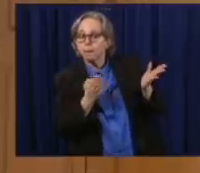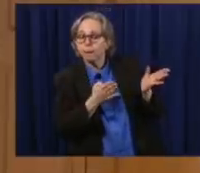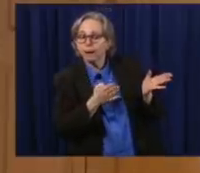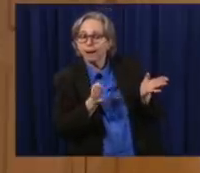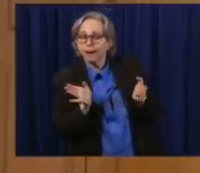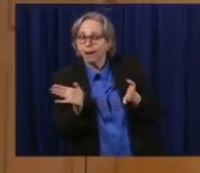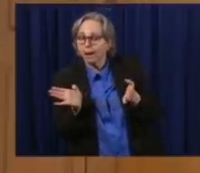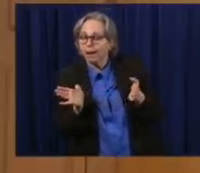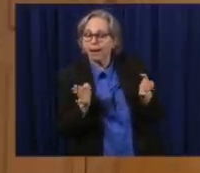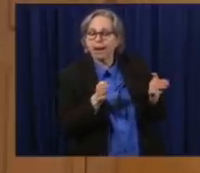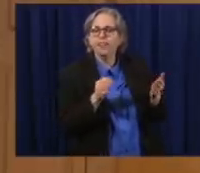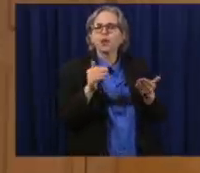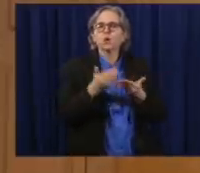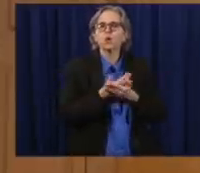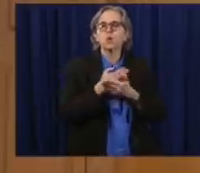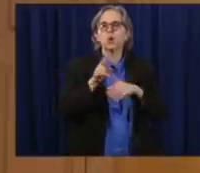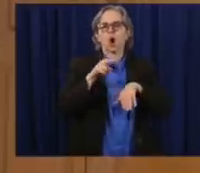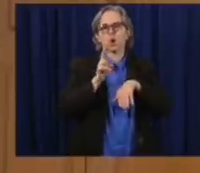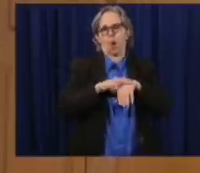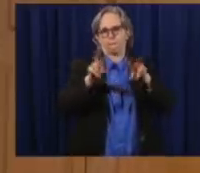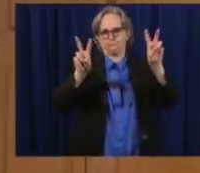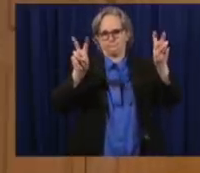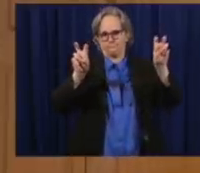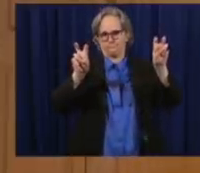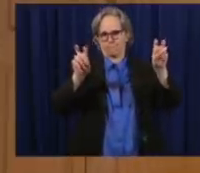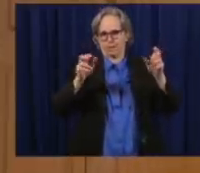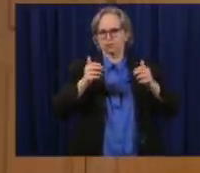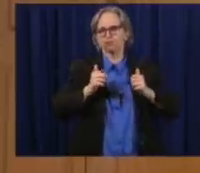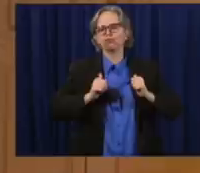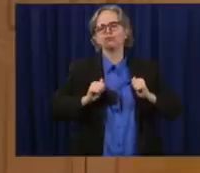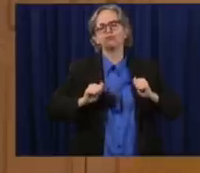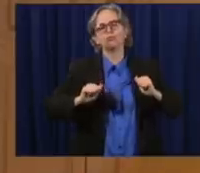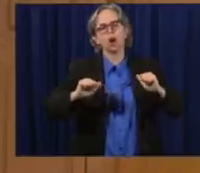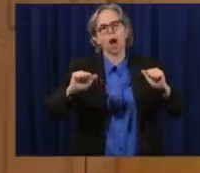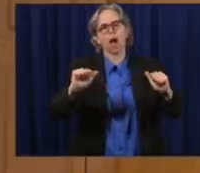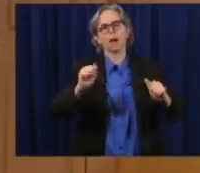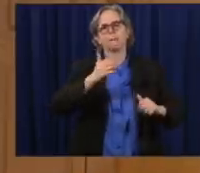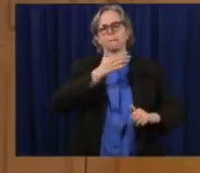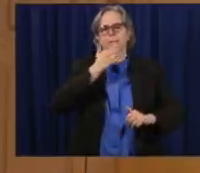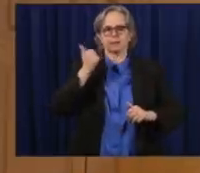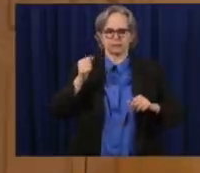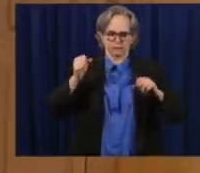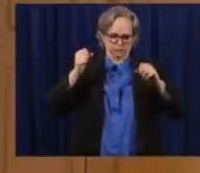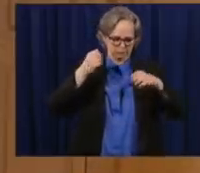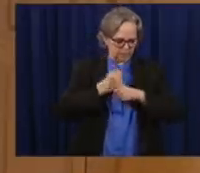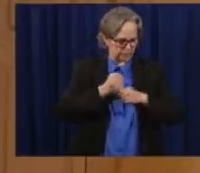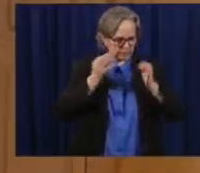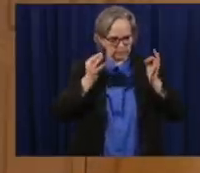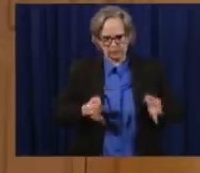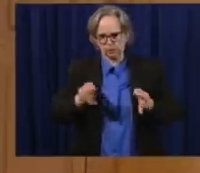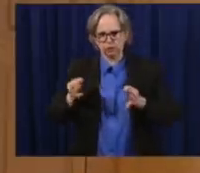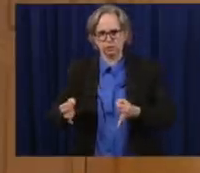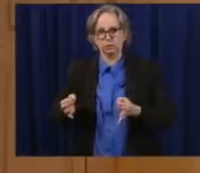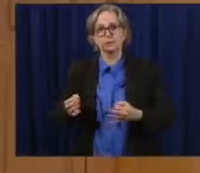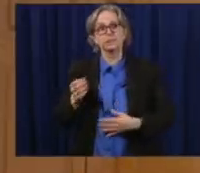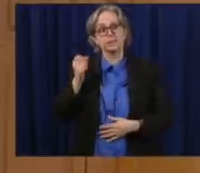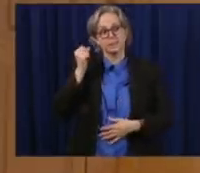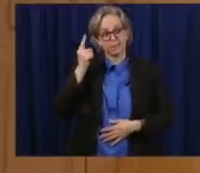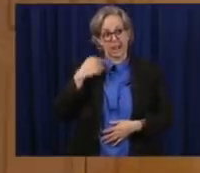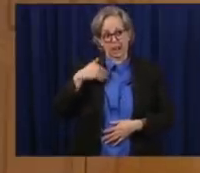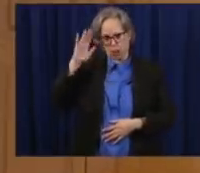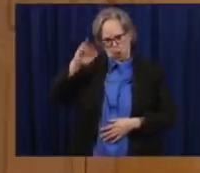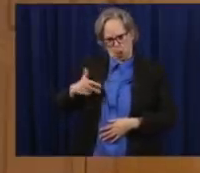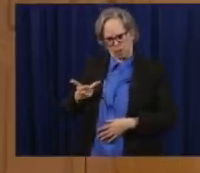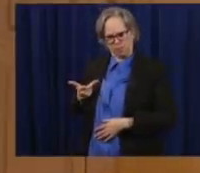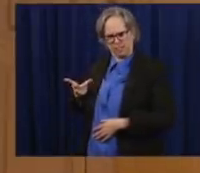in the best way possible, telling you everything we're doing as we're doing it. And I know that the Lieutenant Governor and Governor and I will be sort of